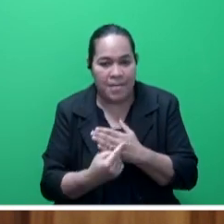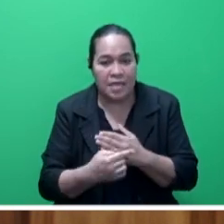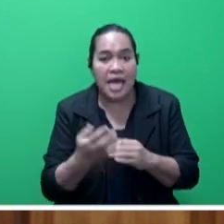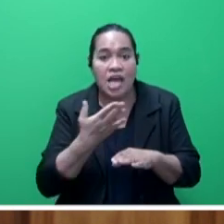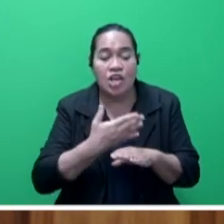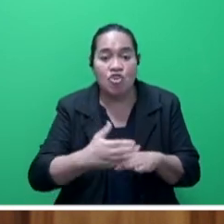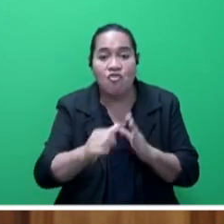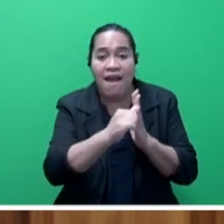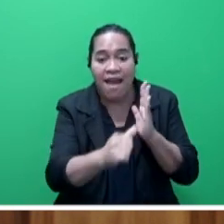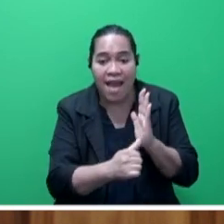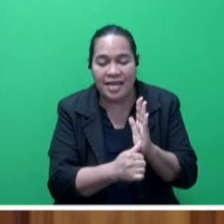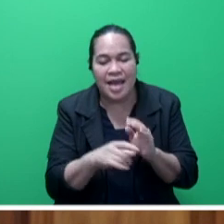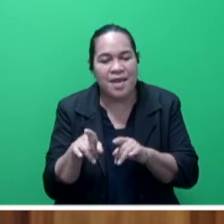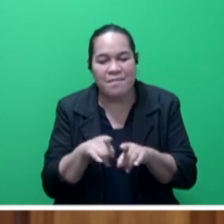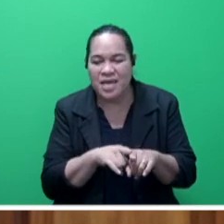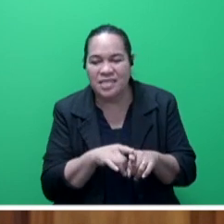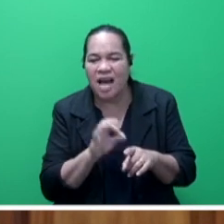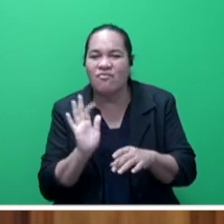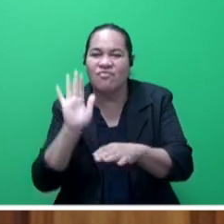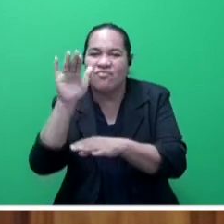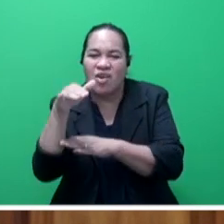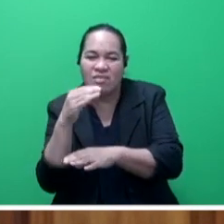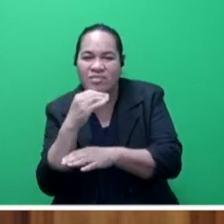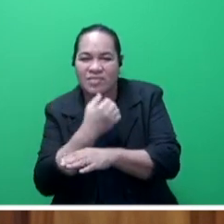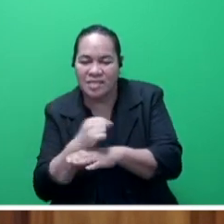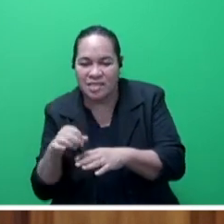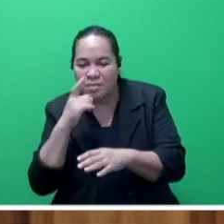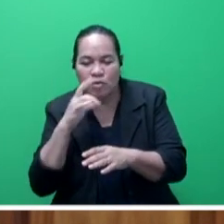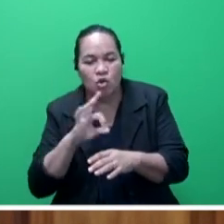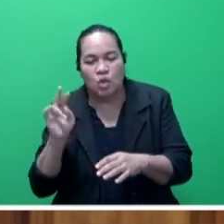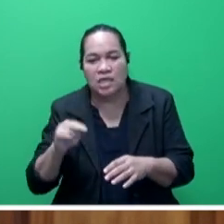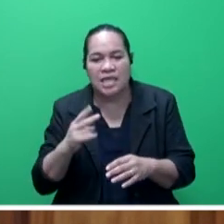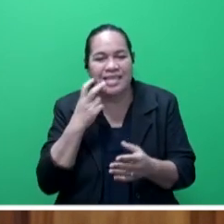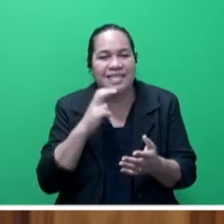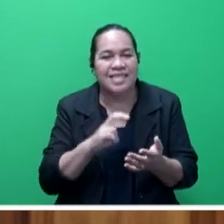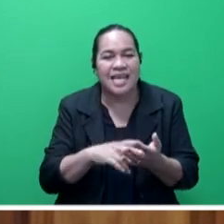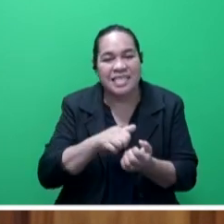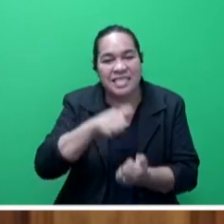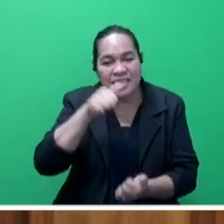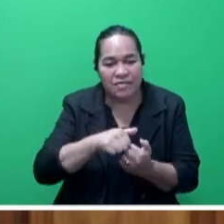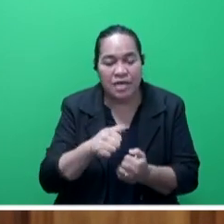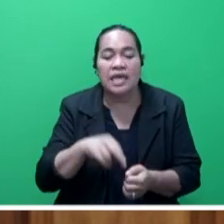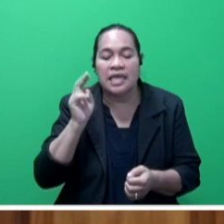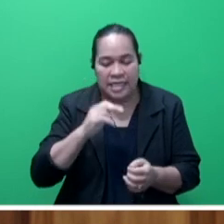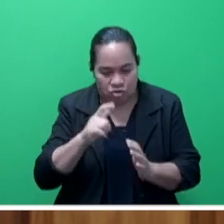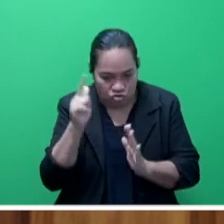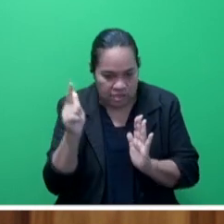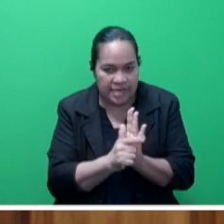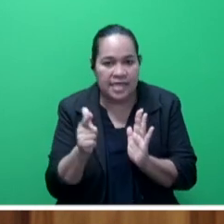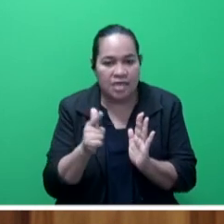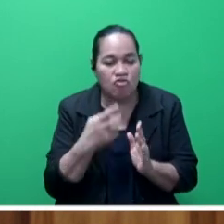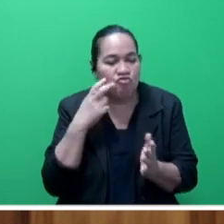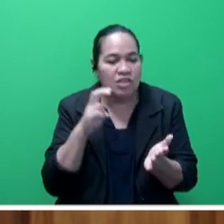foreign investors no longer require a foreign investment registration certificate. All investors need to do is legally register their business